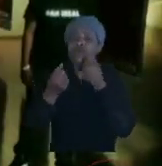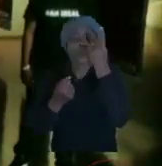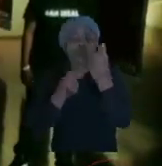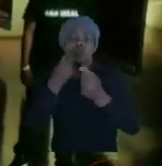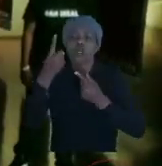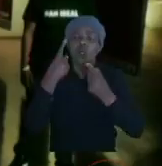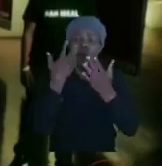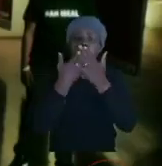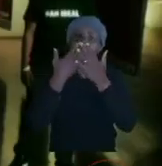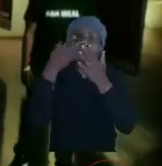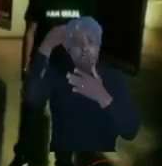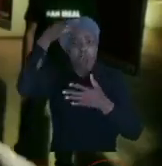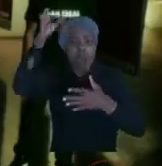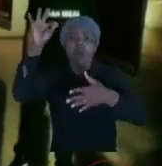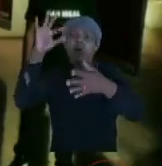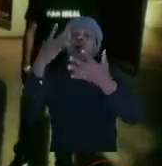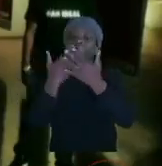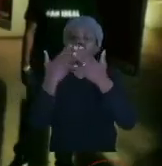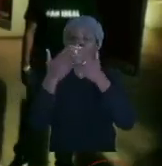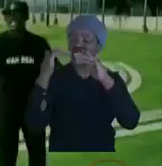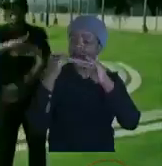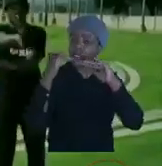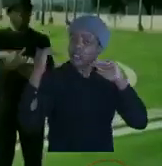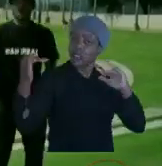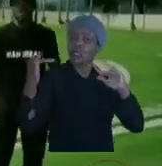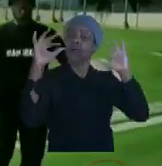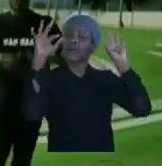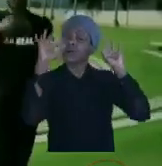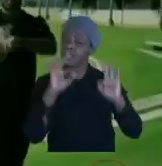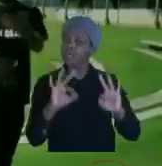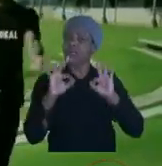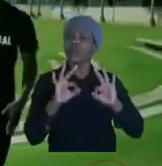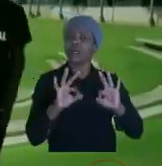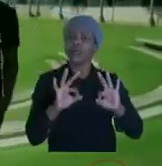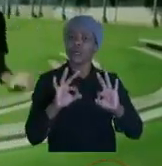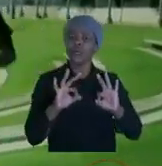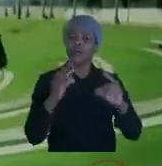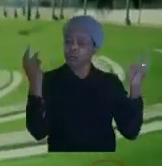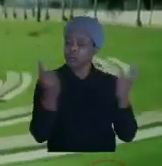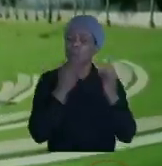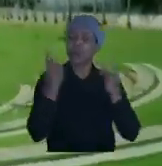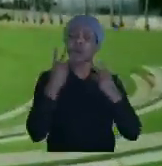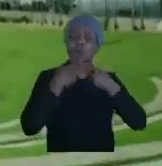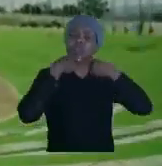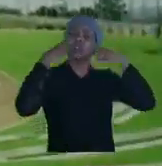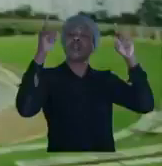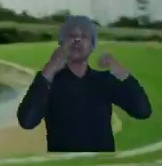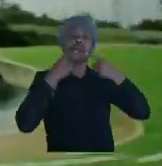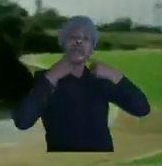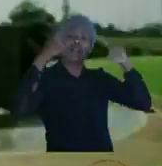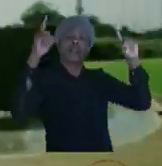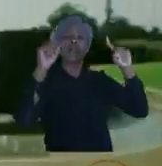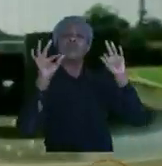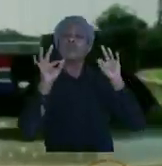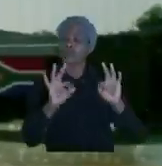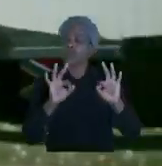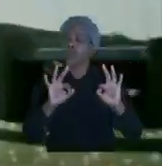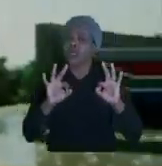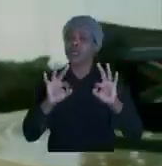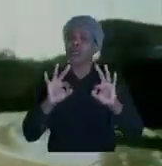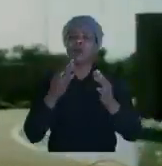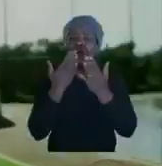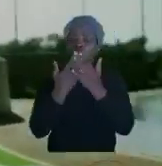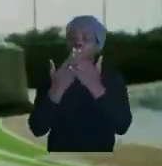All national groups shall have equal rights. The people have spoken. All equal before the law. All shall enjoy